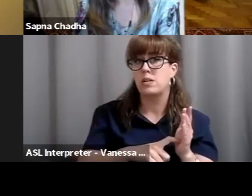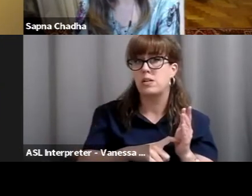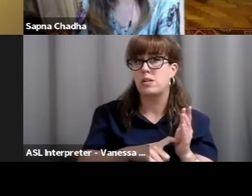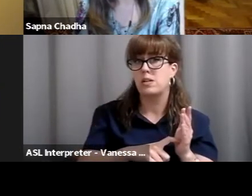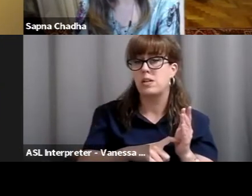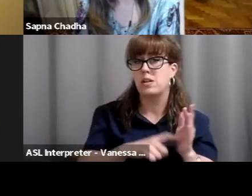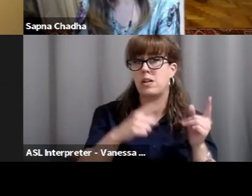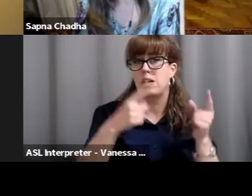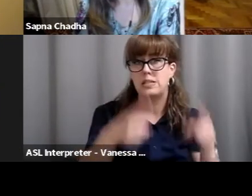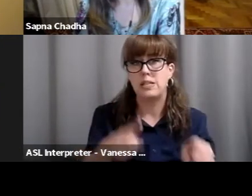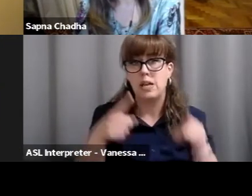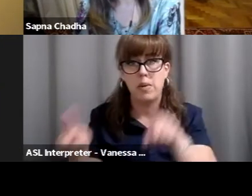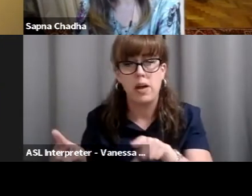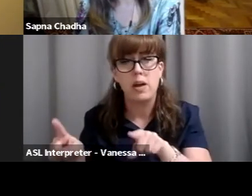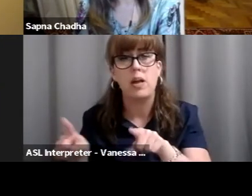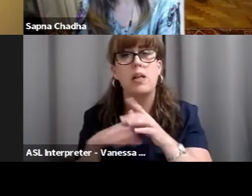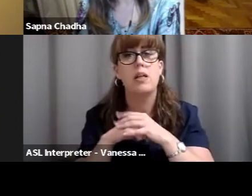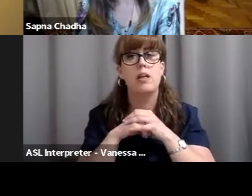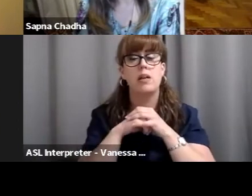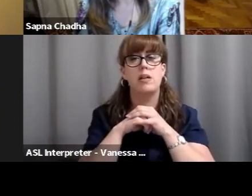CEO's decision based on